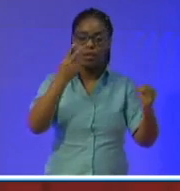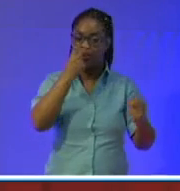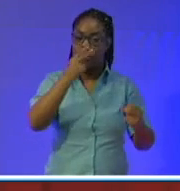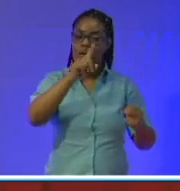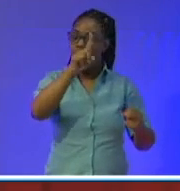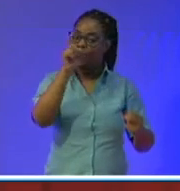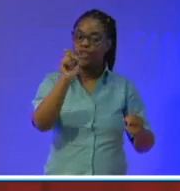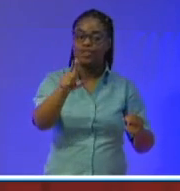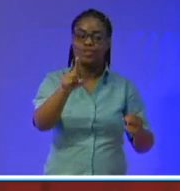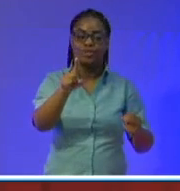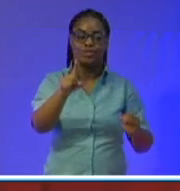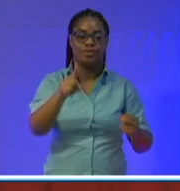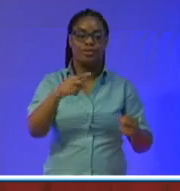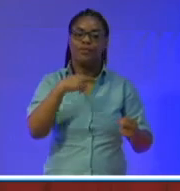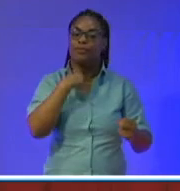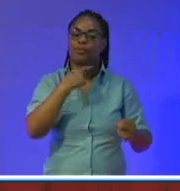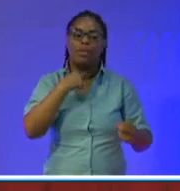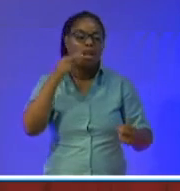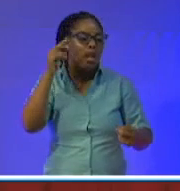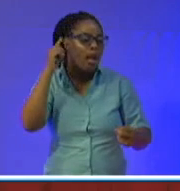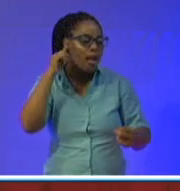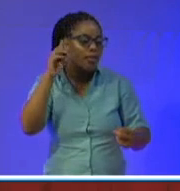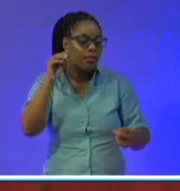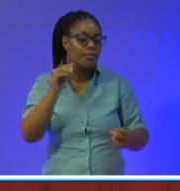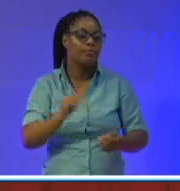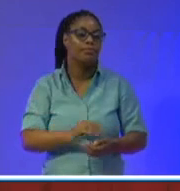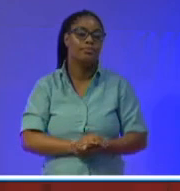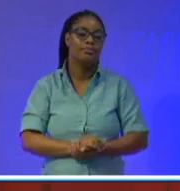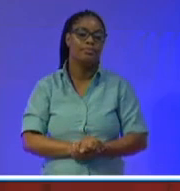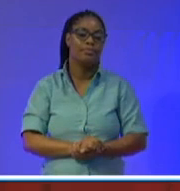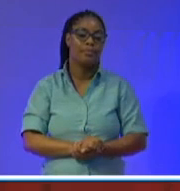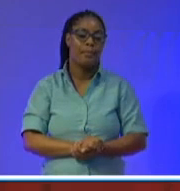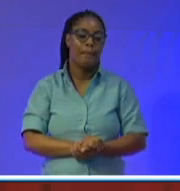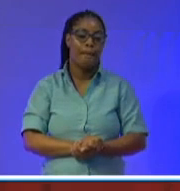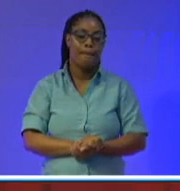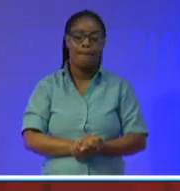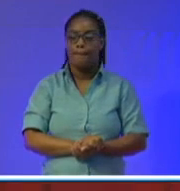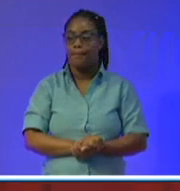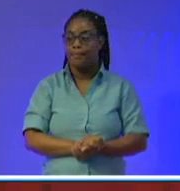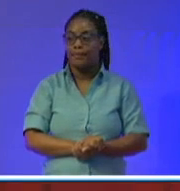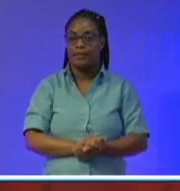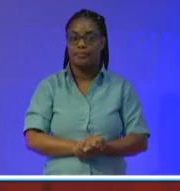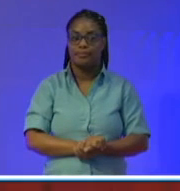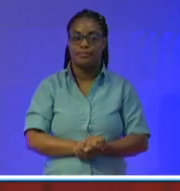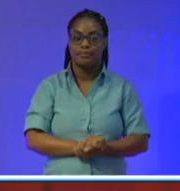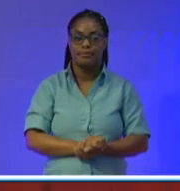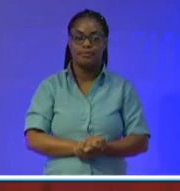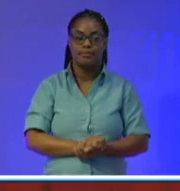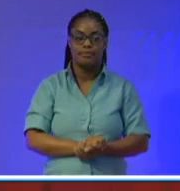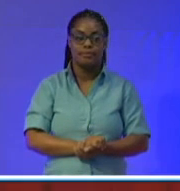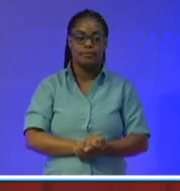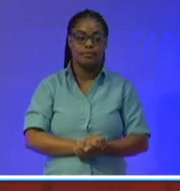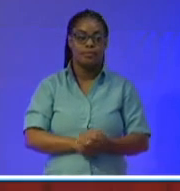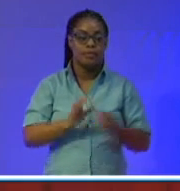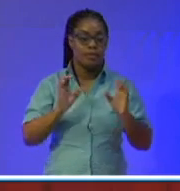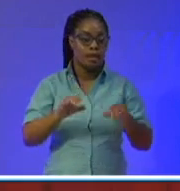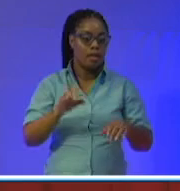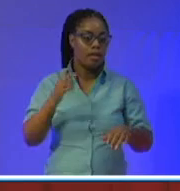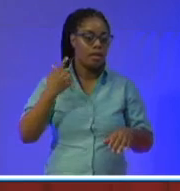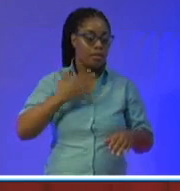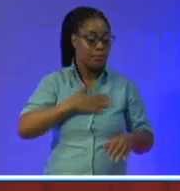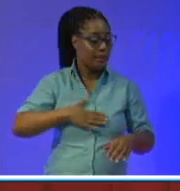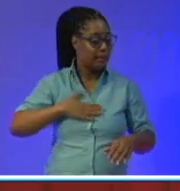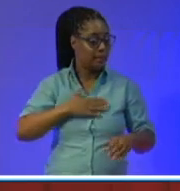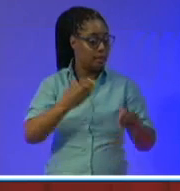Minister Dyal Singh. The first question being, can you provide some clarity on the policy for the third primary dose,